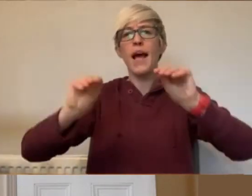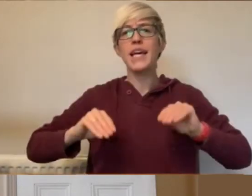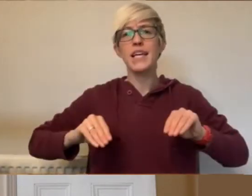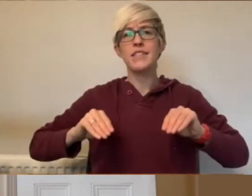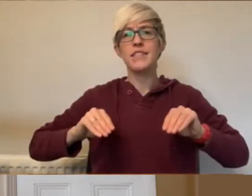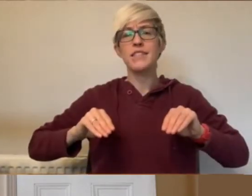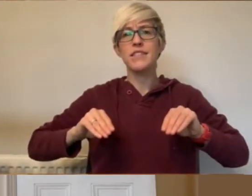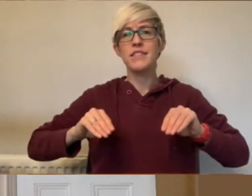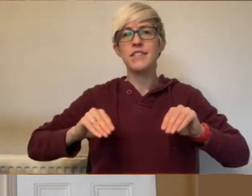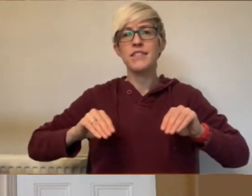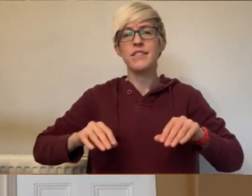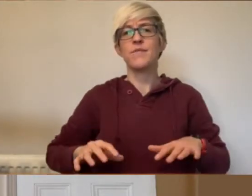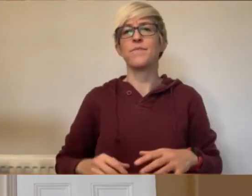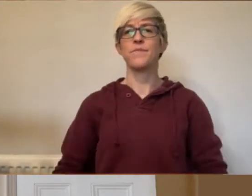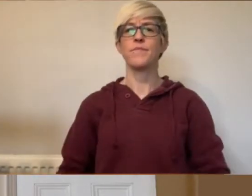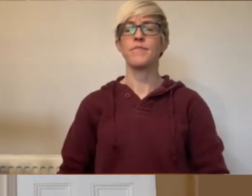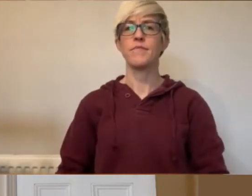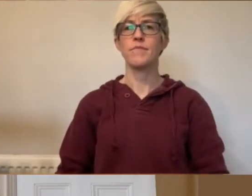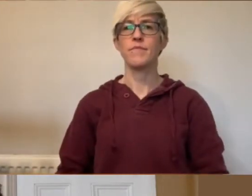blanket underneath the knees.